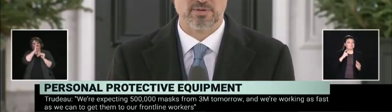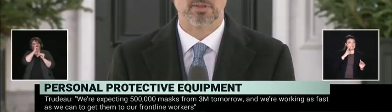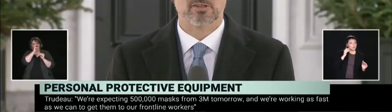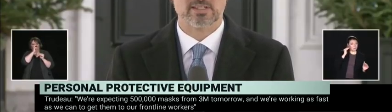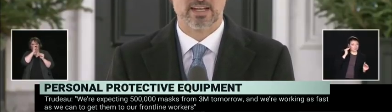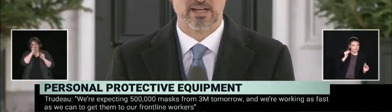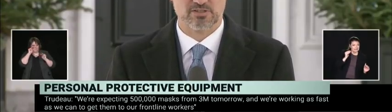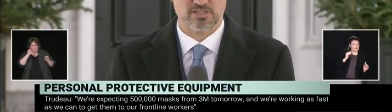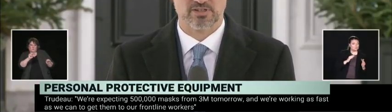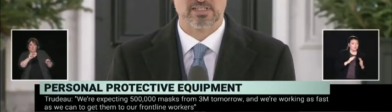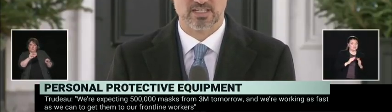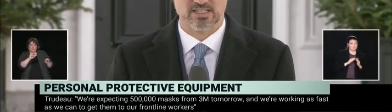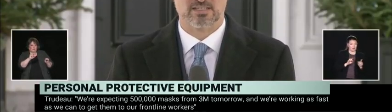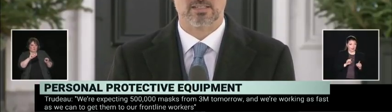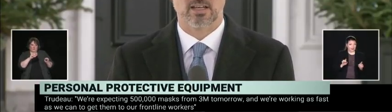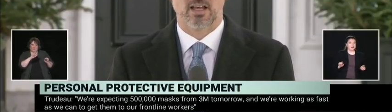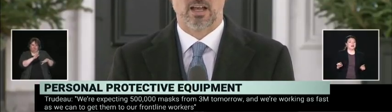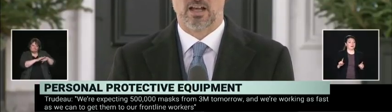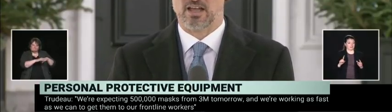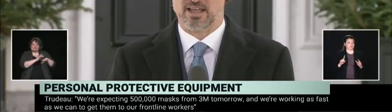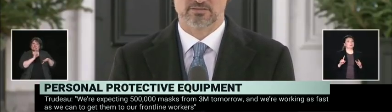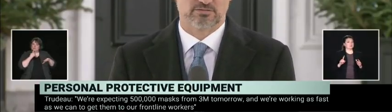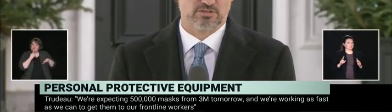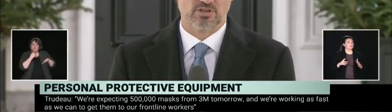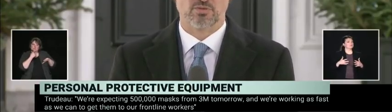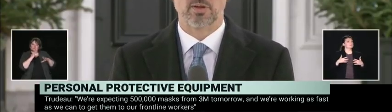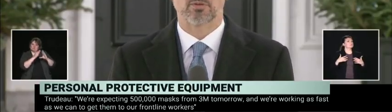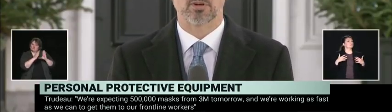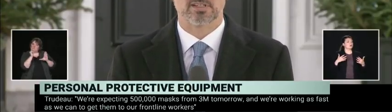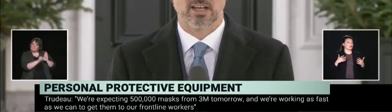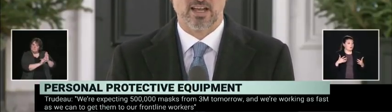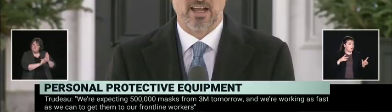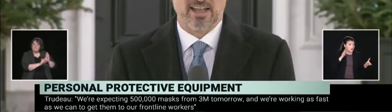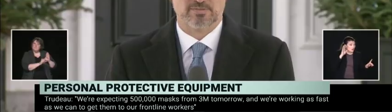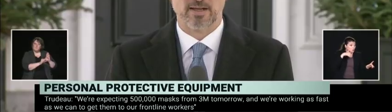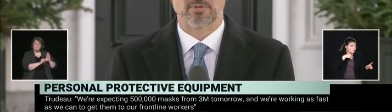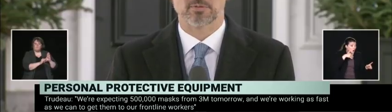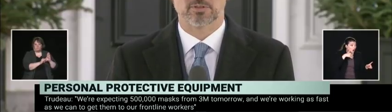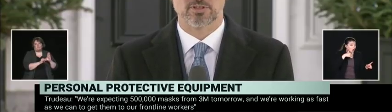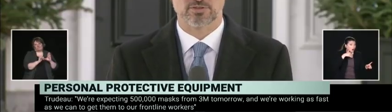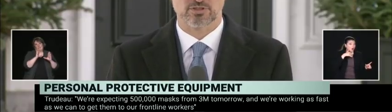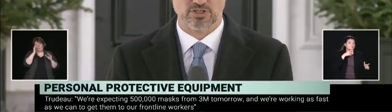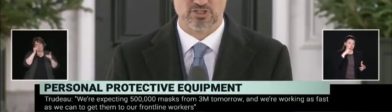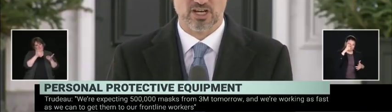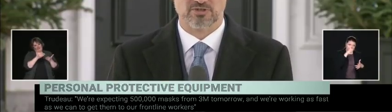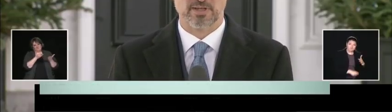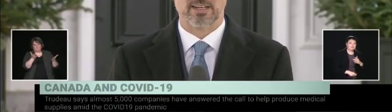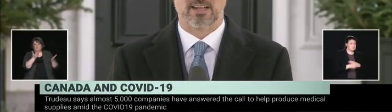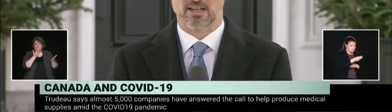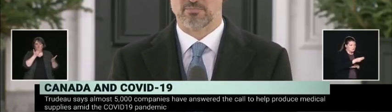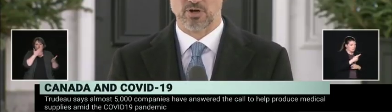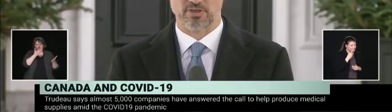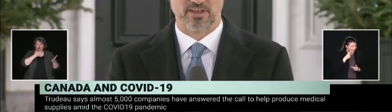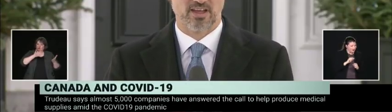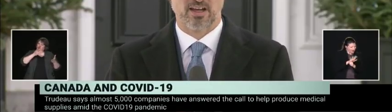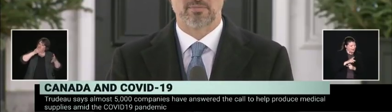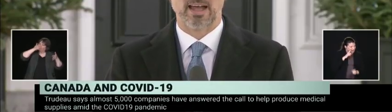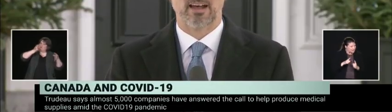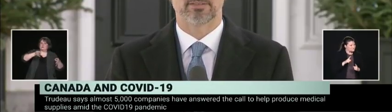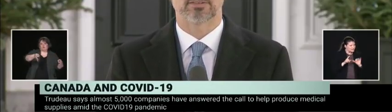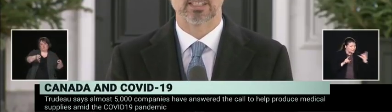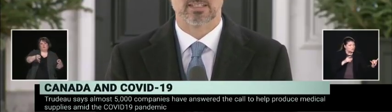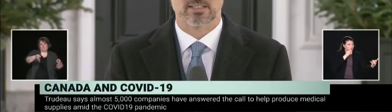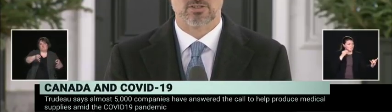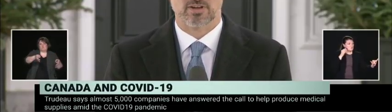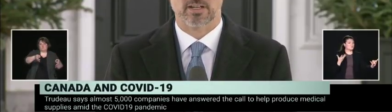ensuring that people understand how serious it is. And we, of course, expect people to use good judgment, both on